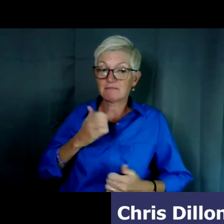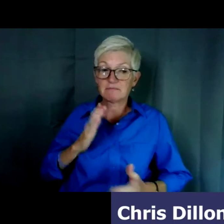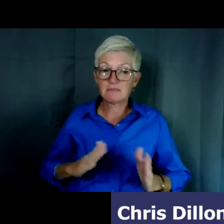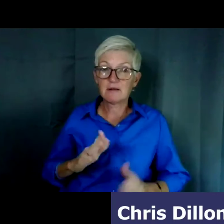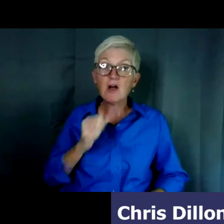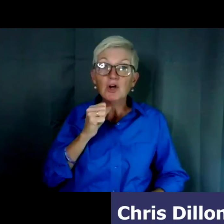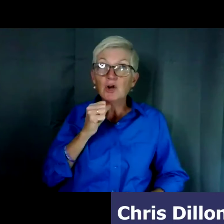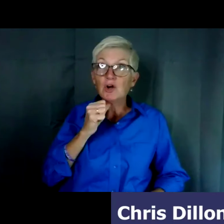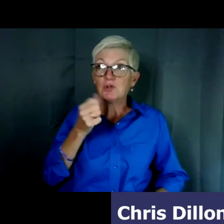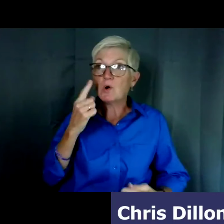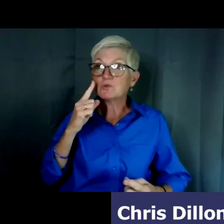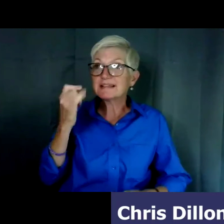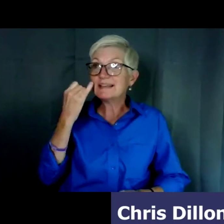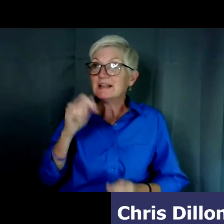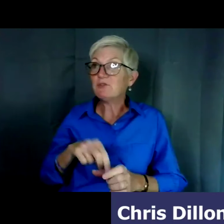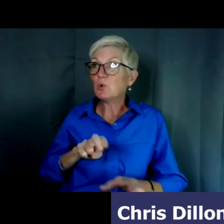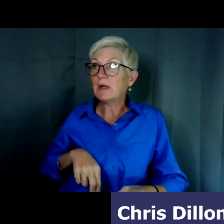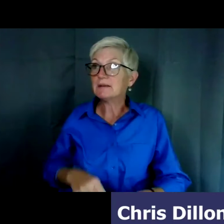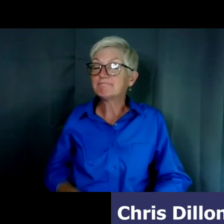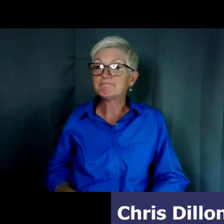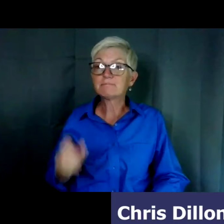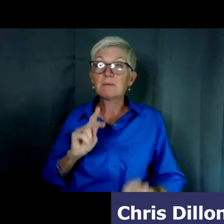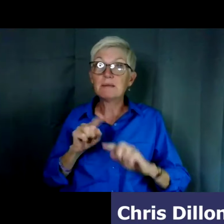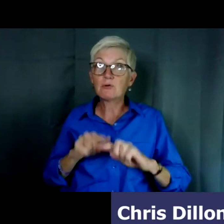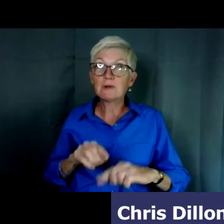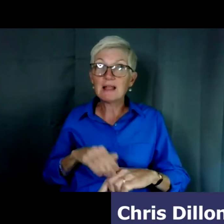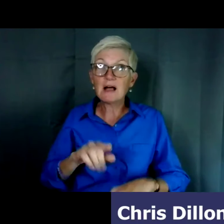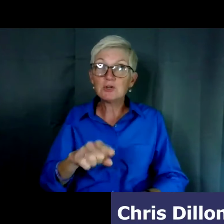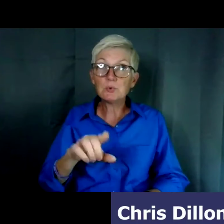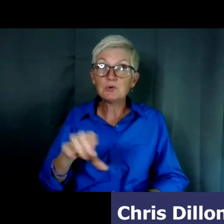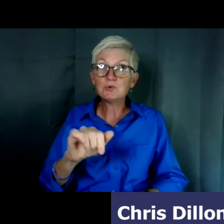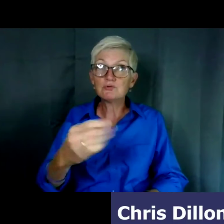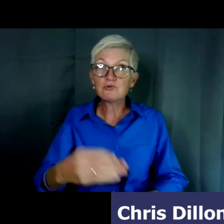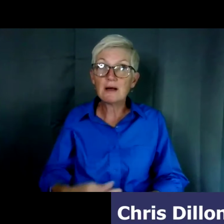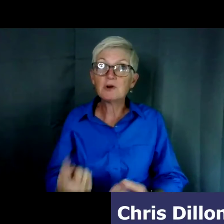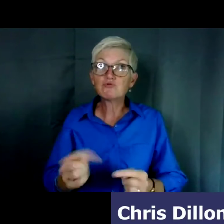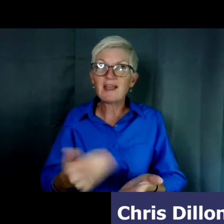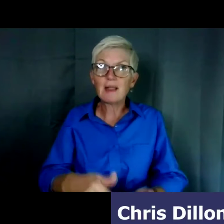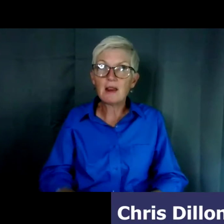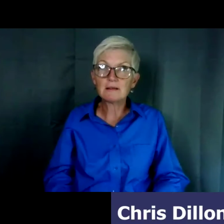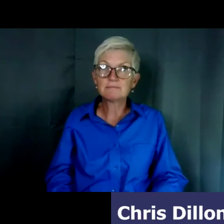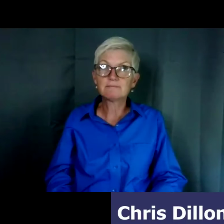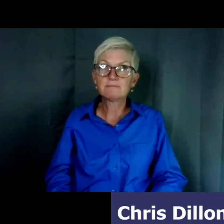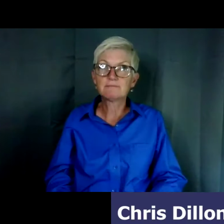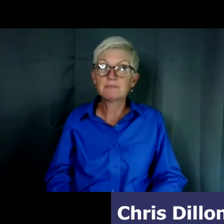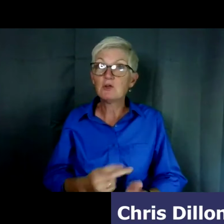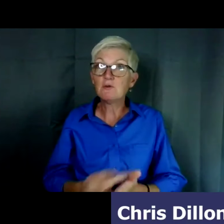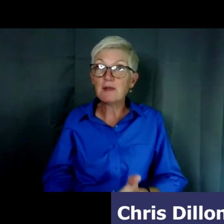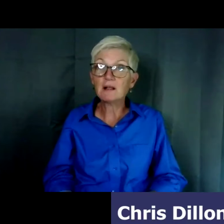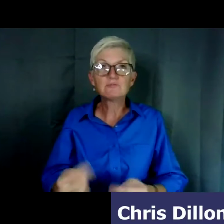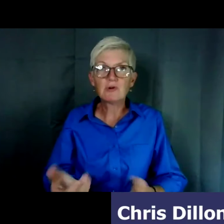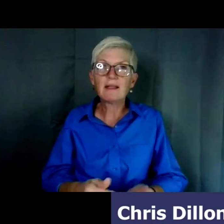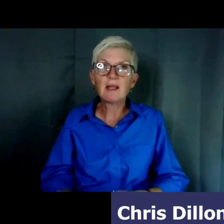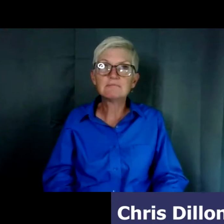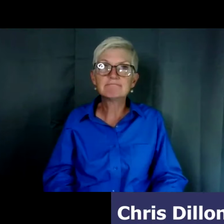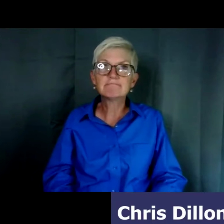by quitting. Other people rely on you to be able to do your job. Try it again. If they failed, do it again